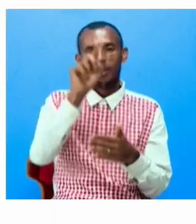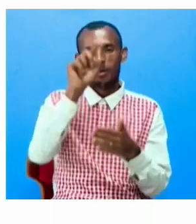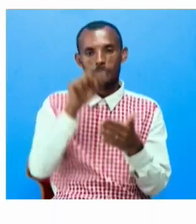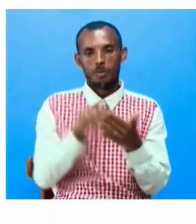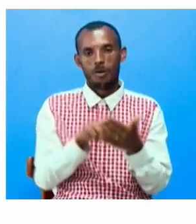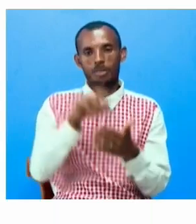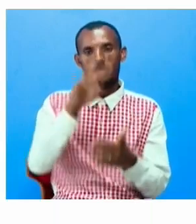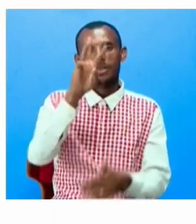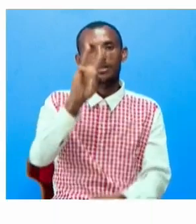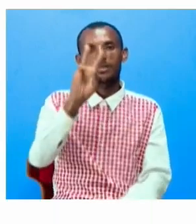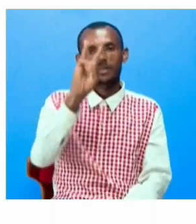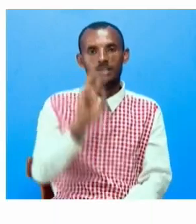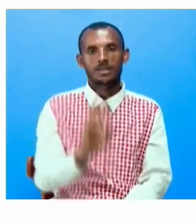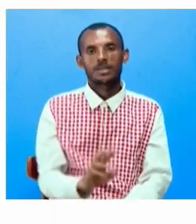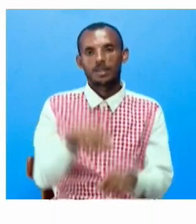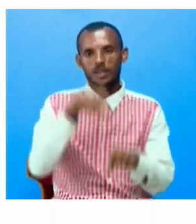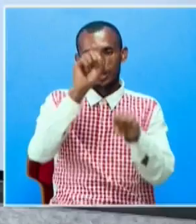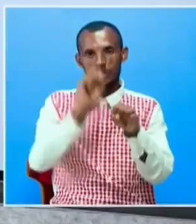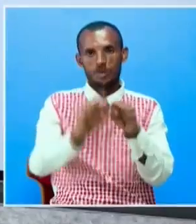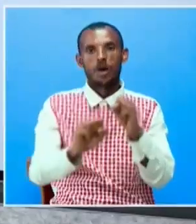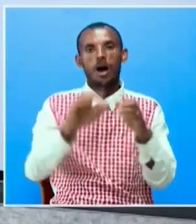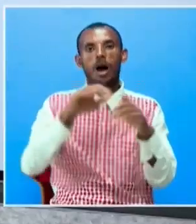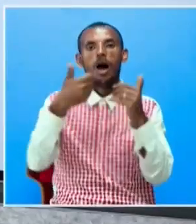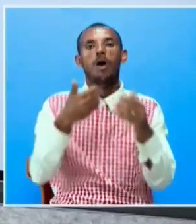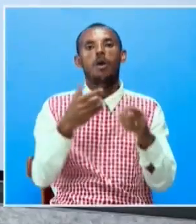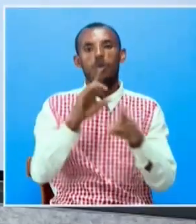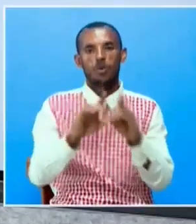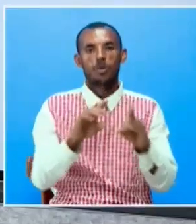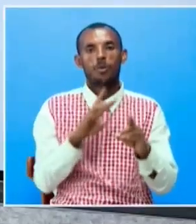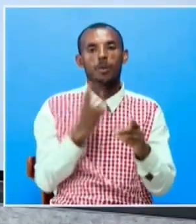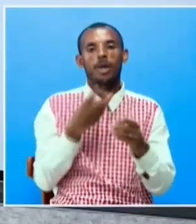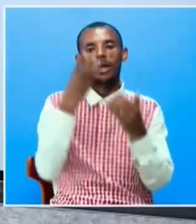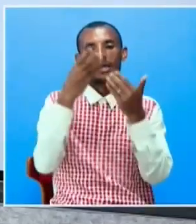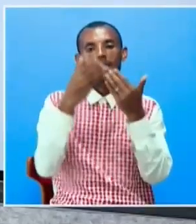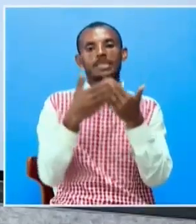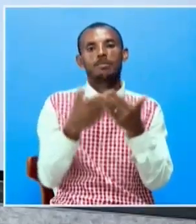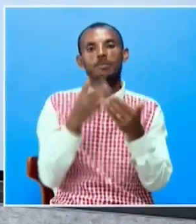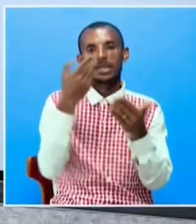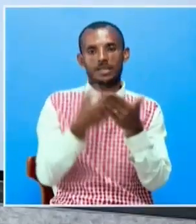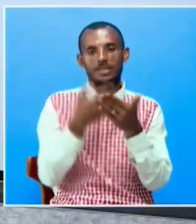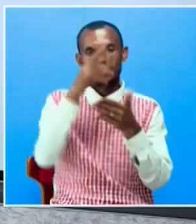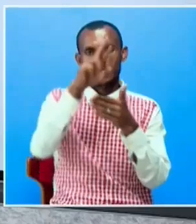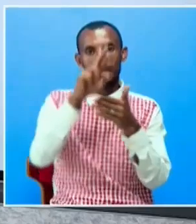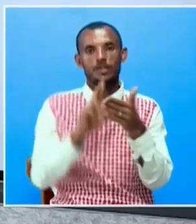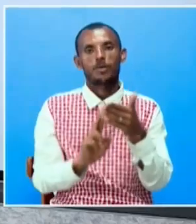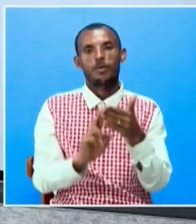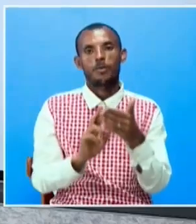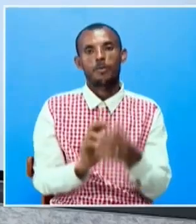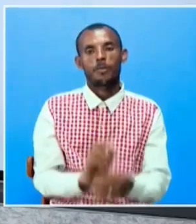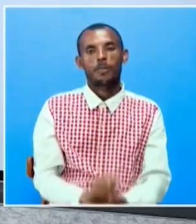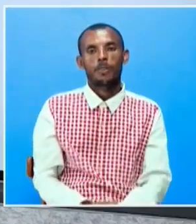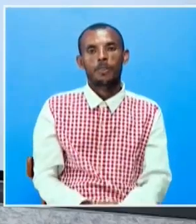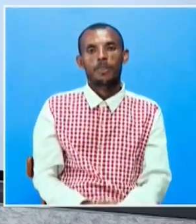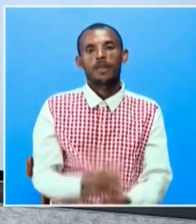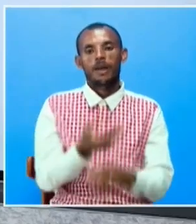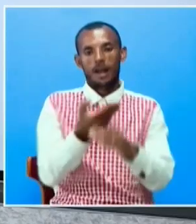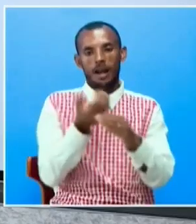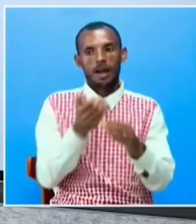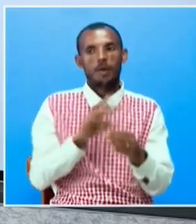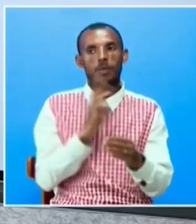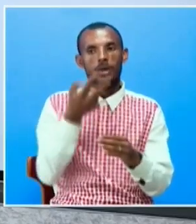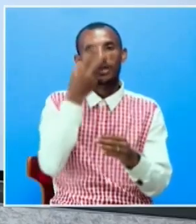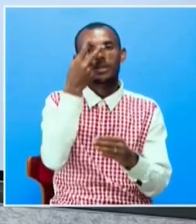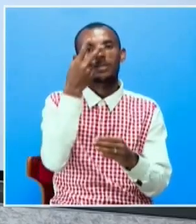3.6? So how do we simplify this ratio? Earlier, as we